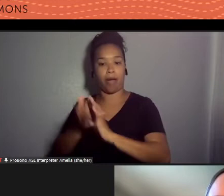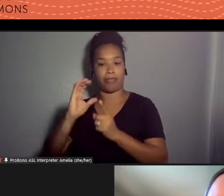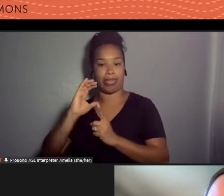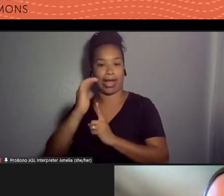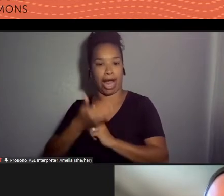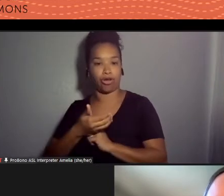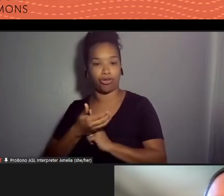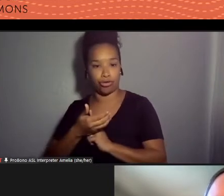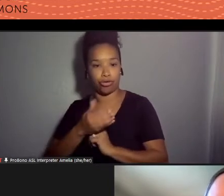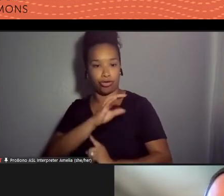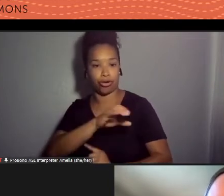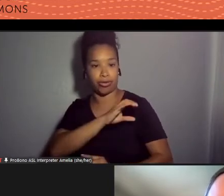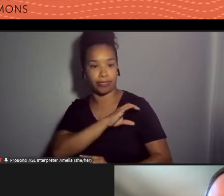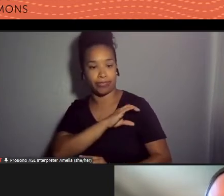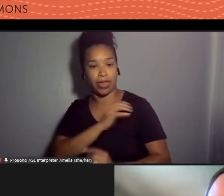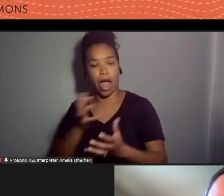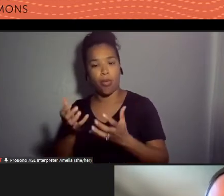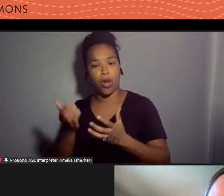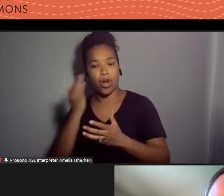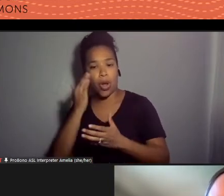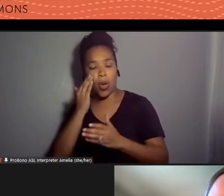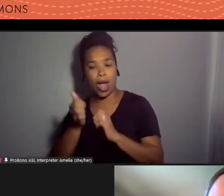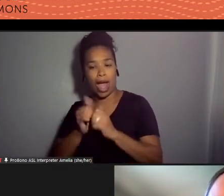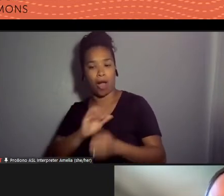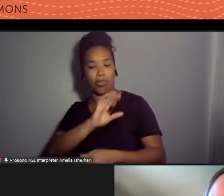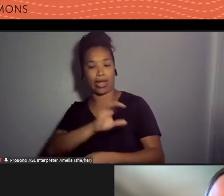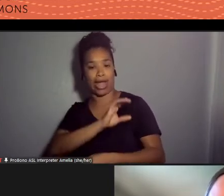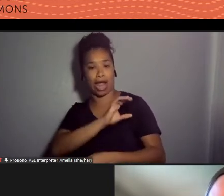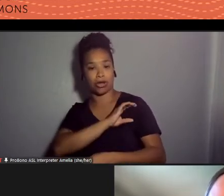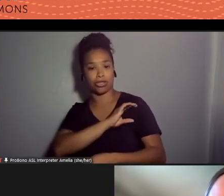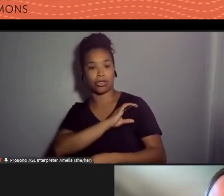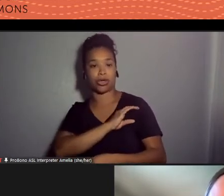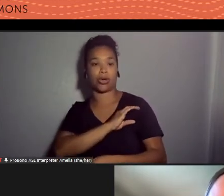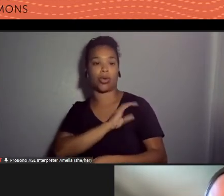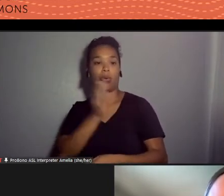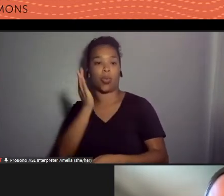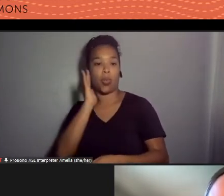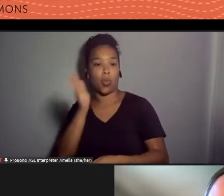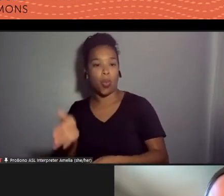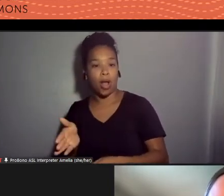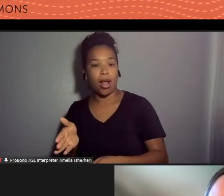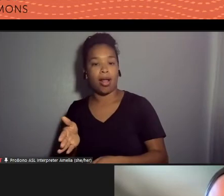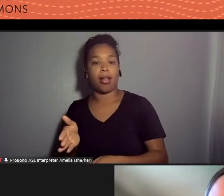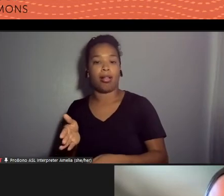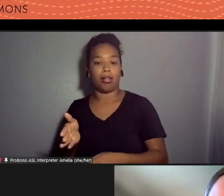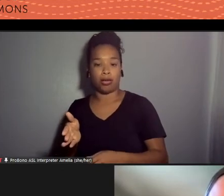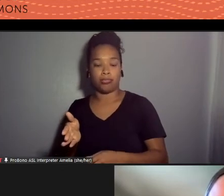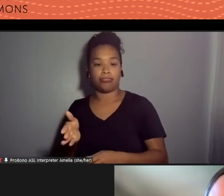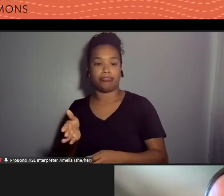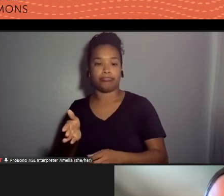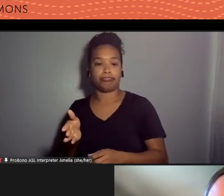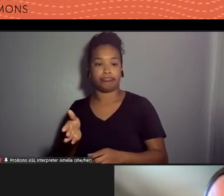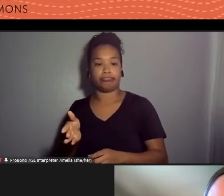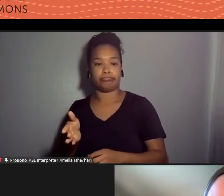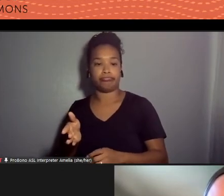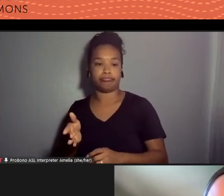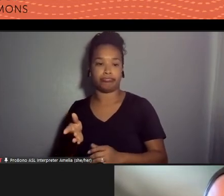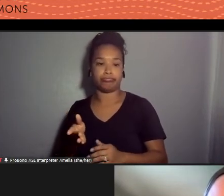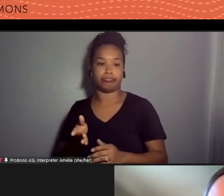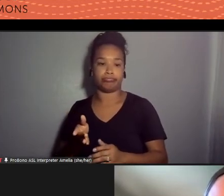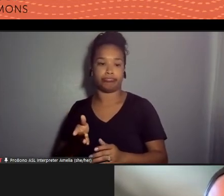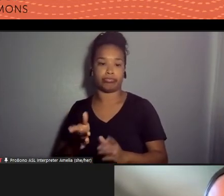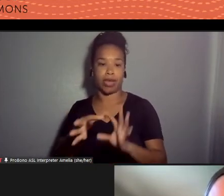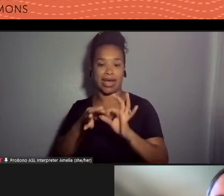know how the character is going to be the thread that gets threaded through the needle that is the